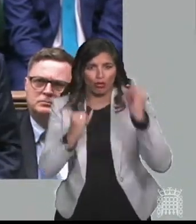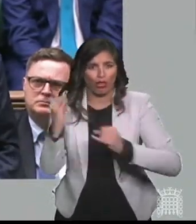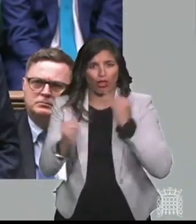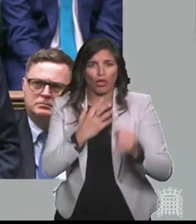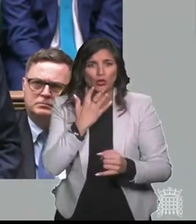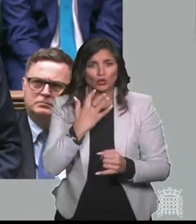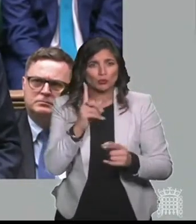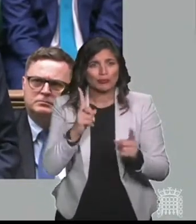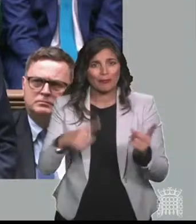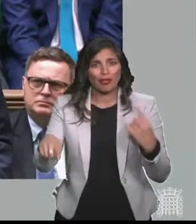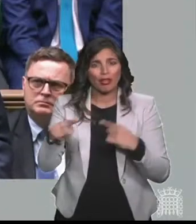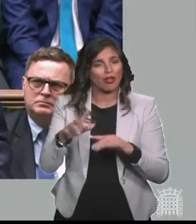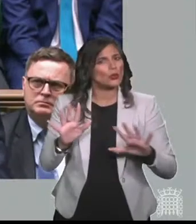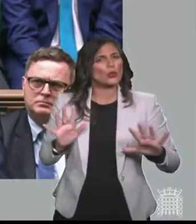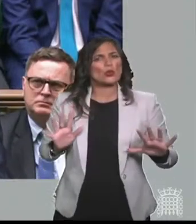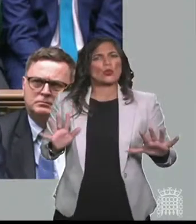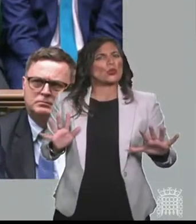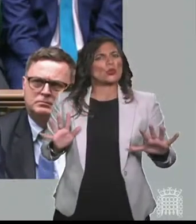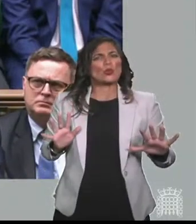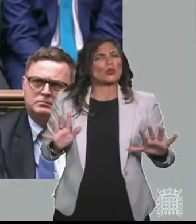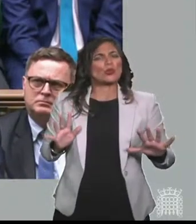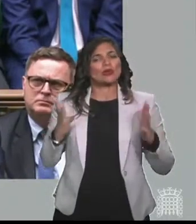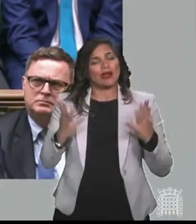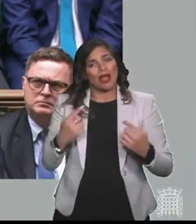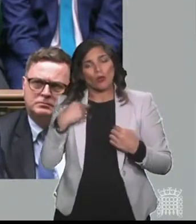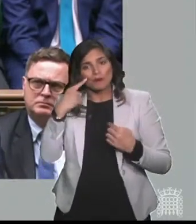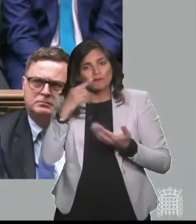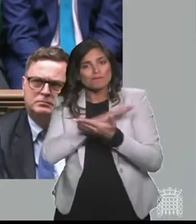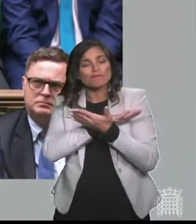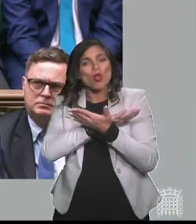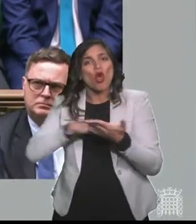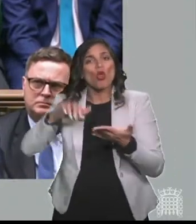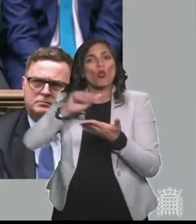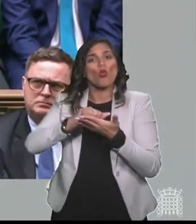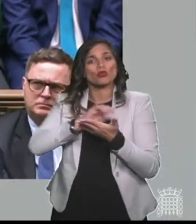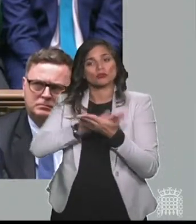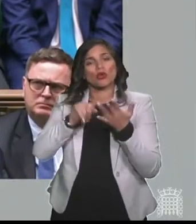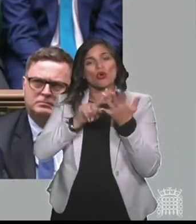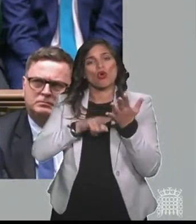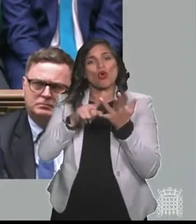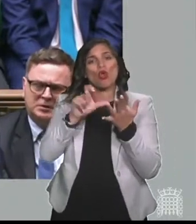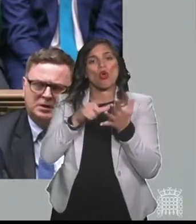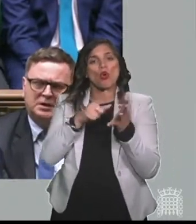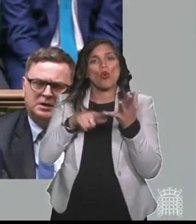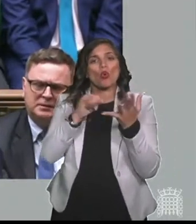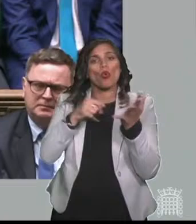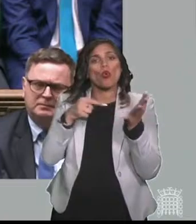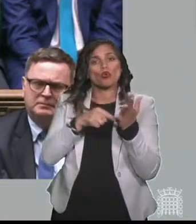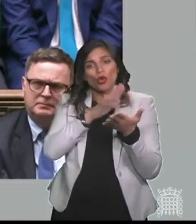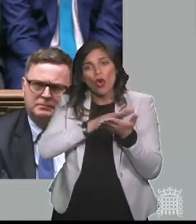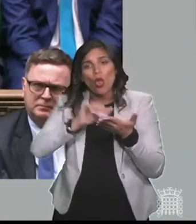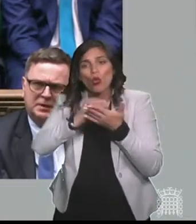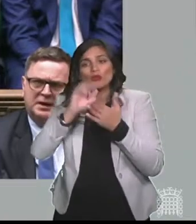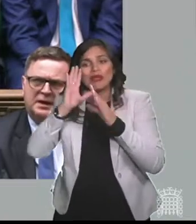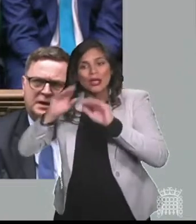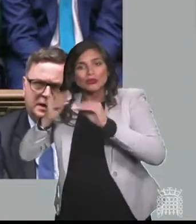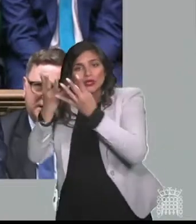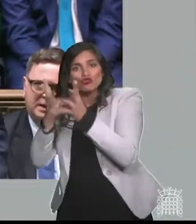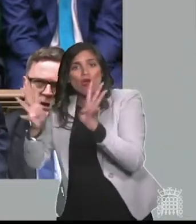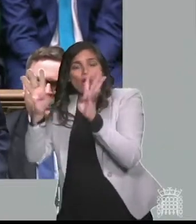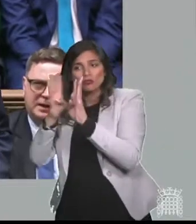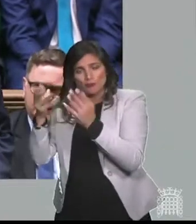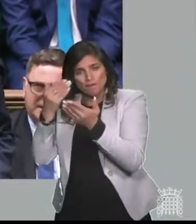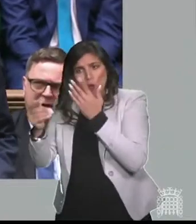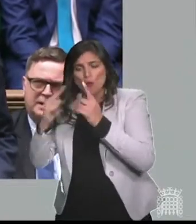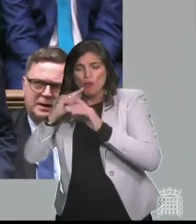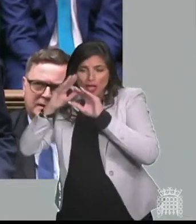3 years for organisations like the Holocaust Education Trust to tackle anti-Semitism in schools and universities.